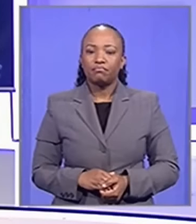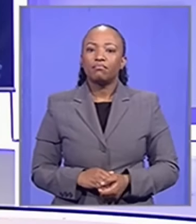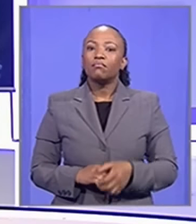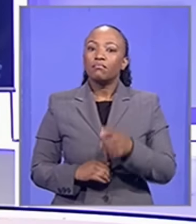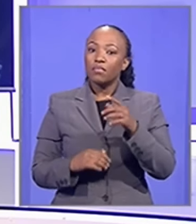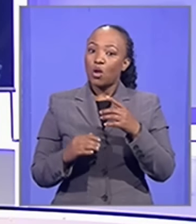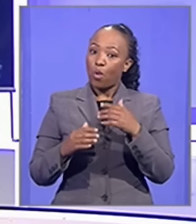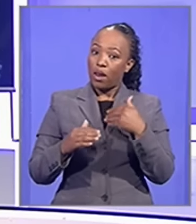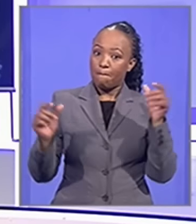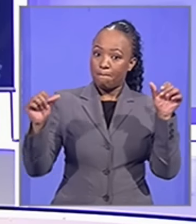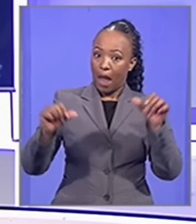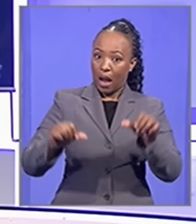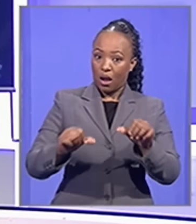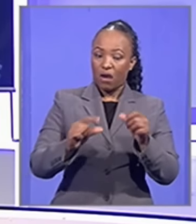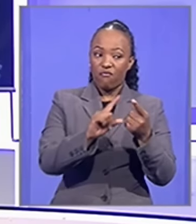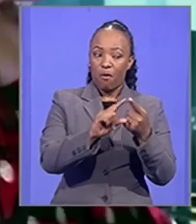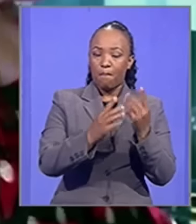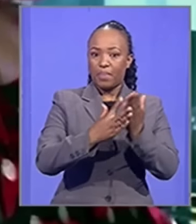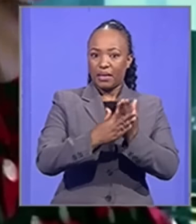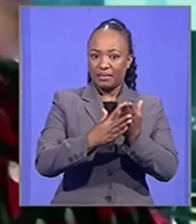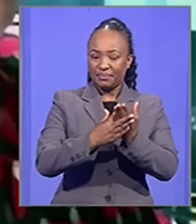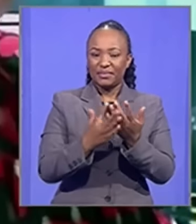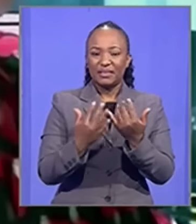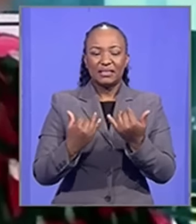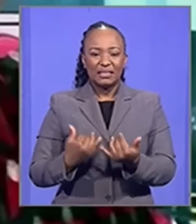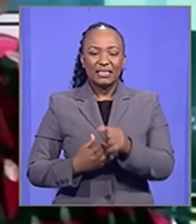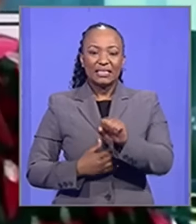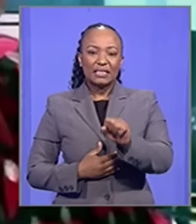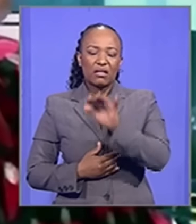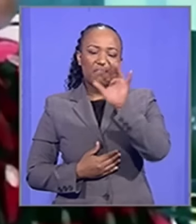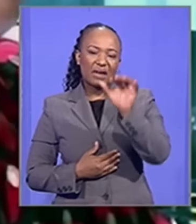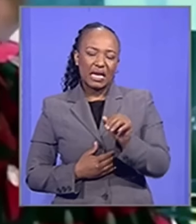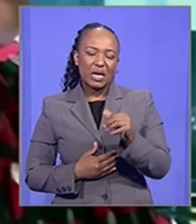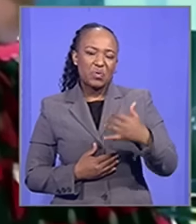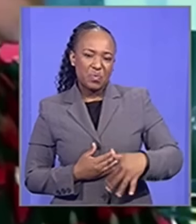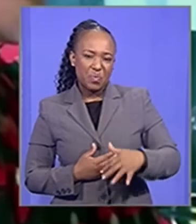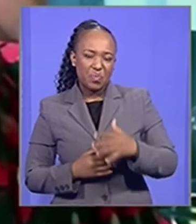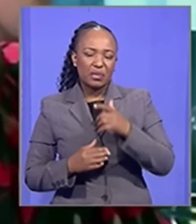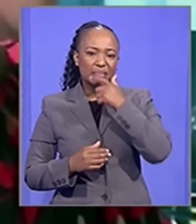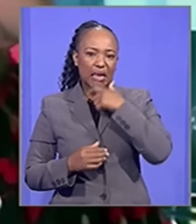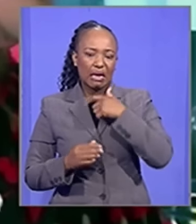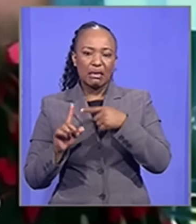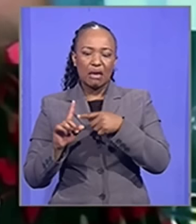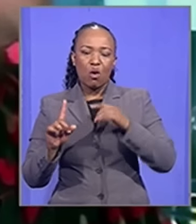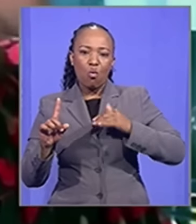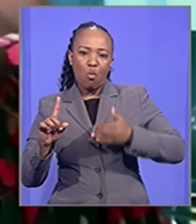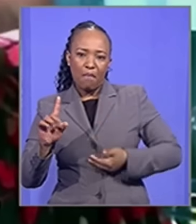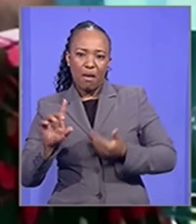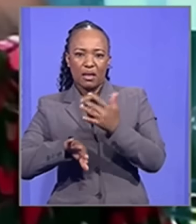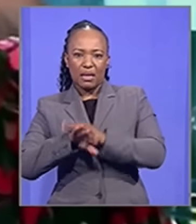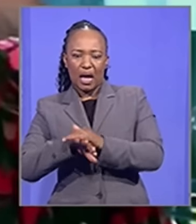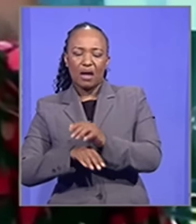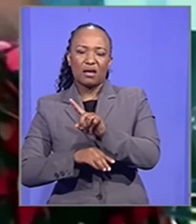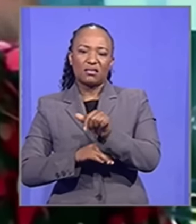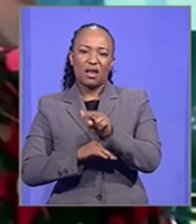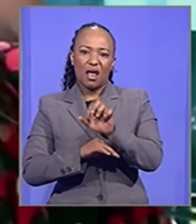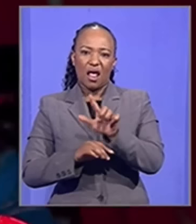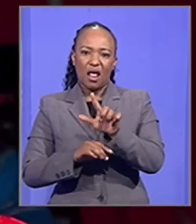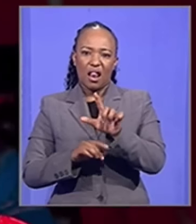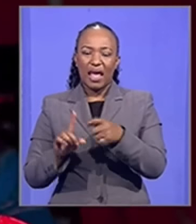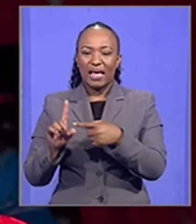Kamora papatso, Afrika Borwa e lahlehetswe ke engwe ya kakapa kgweding ena ya basadi e leng Zanele